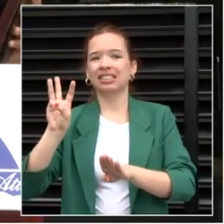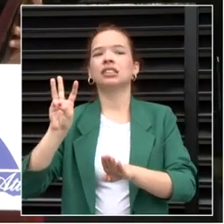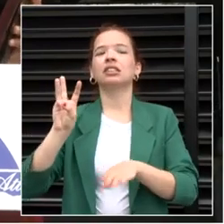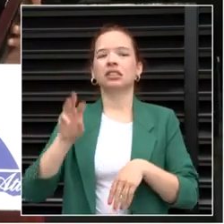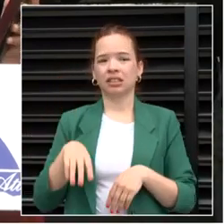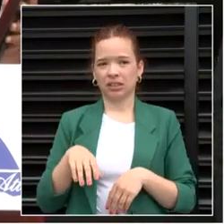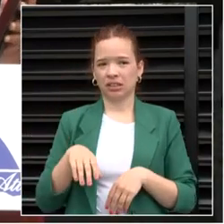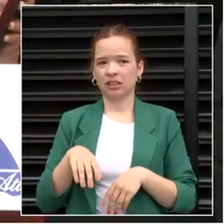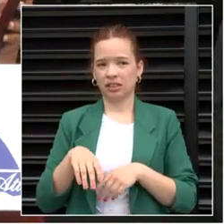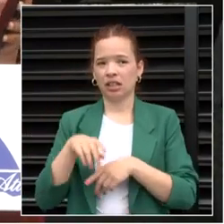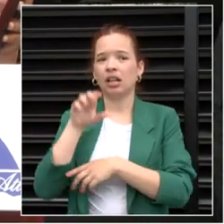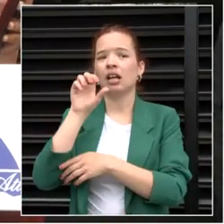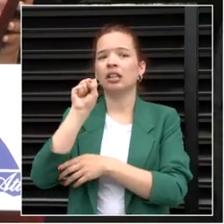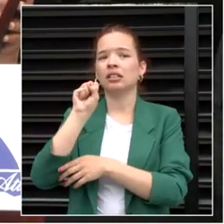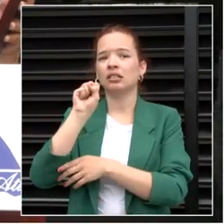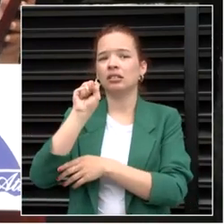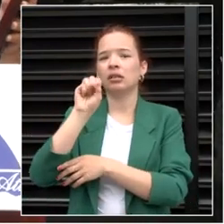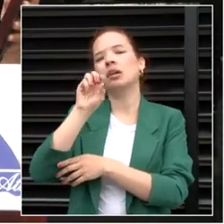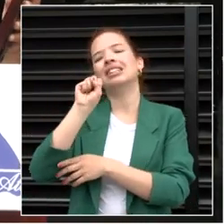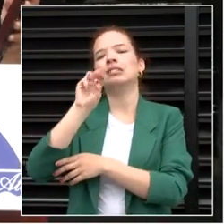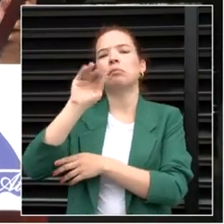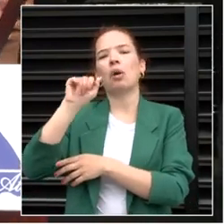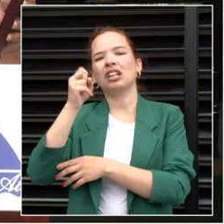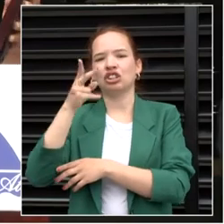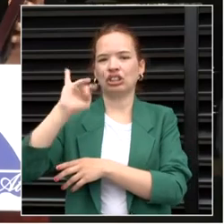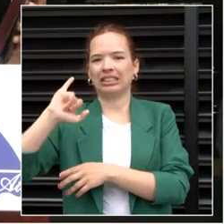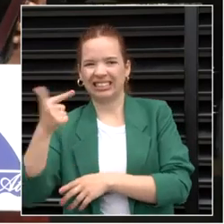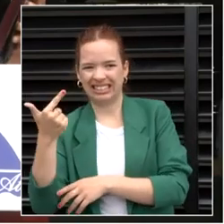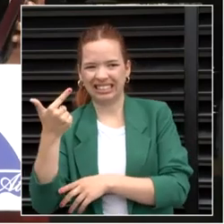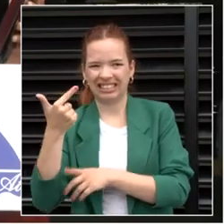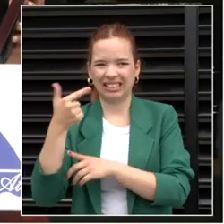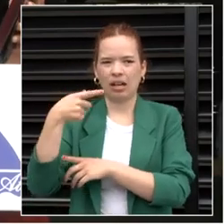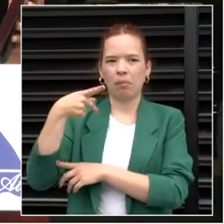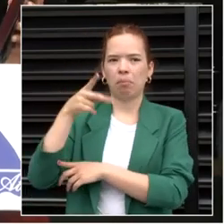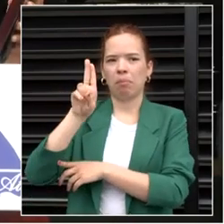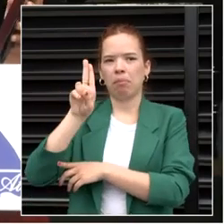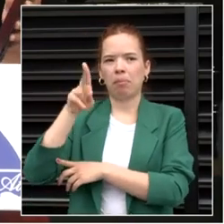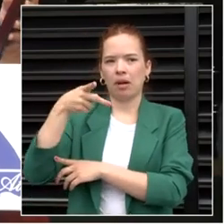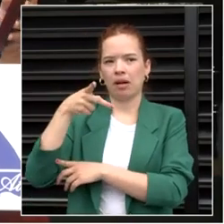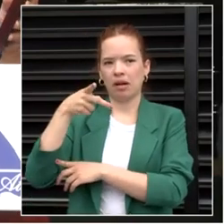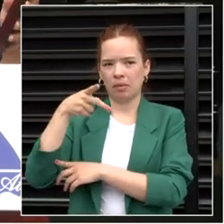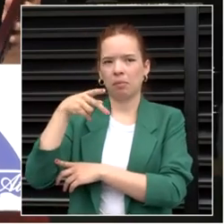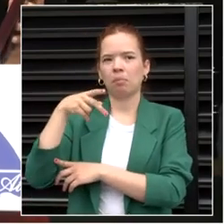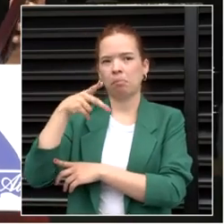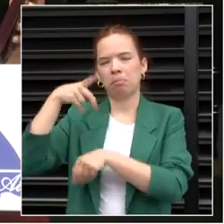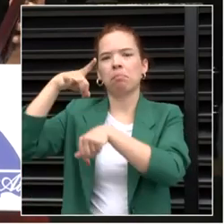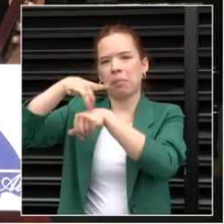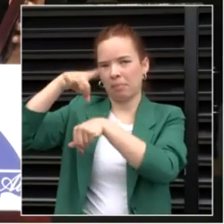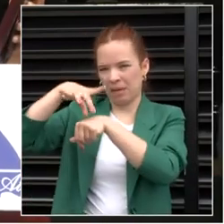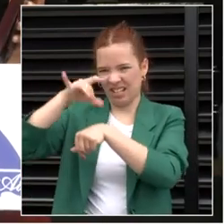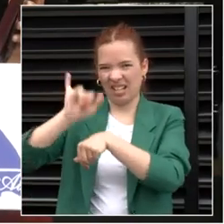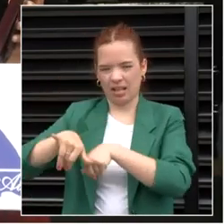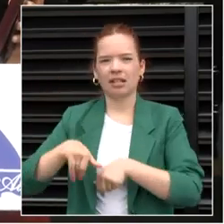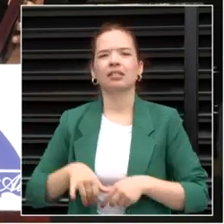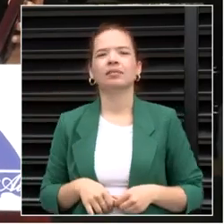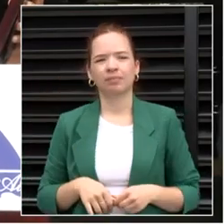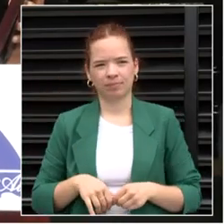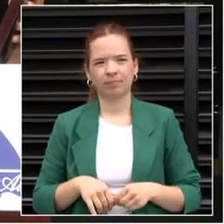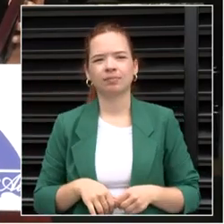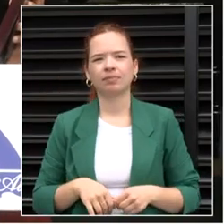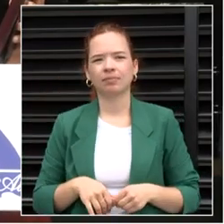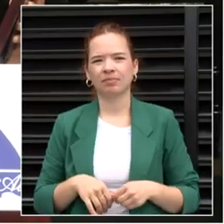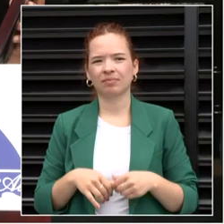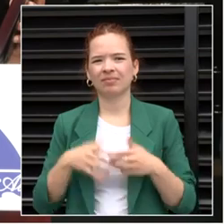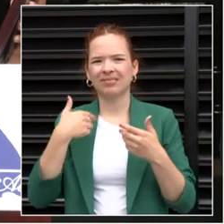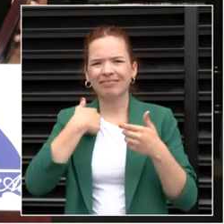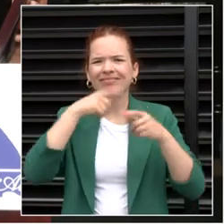their arena-sized show to inaugurate it. And since then, the 930 Club has hosted music legends, ranging from